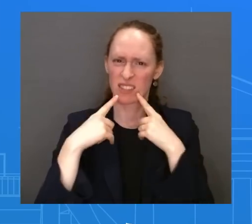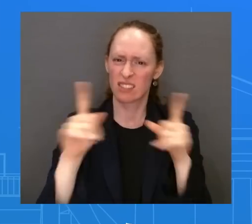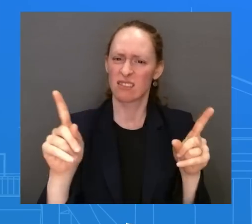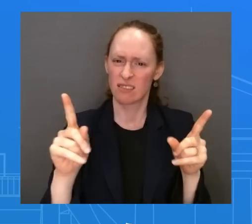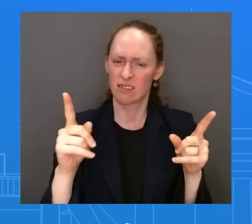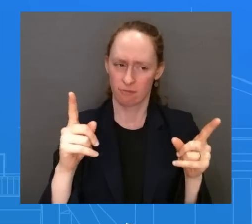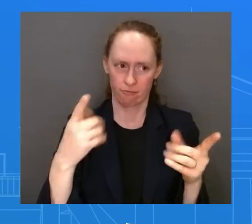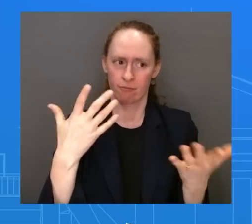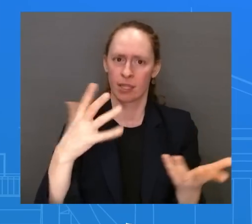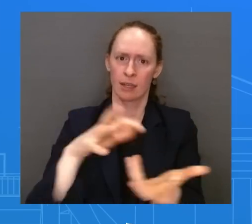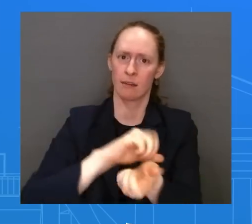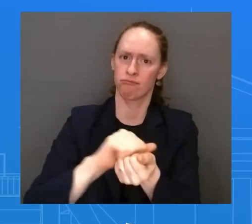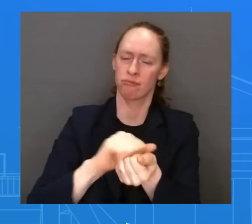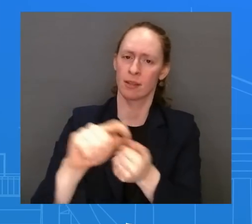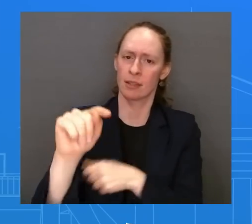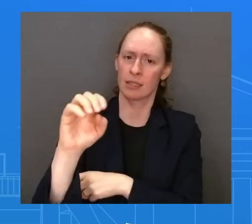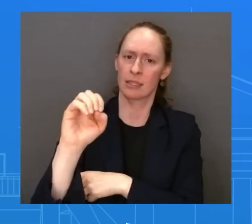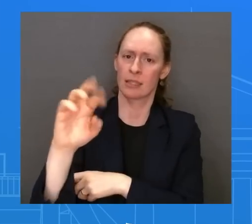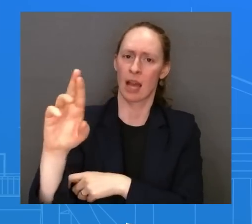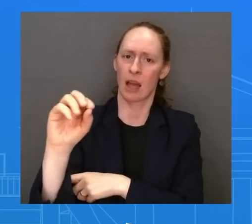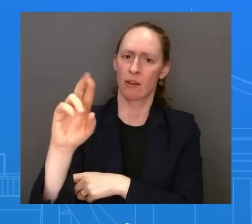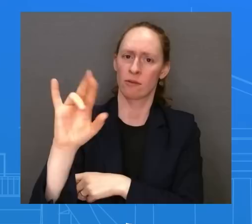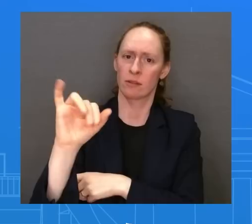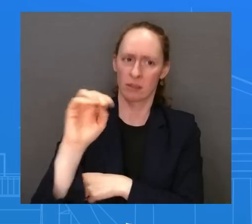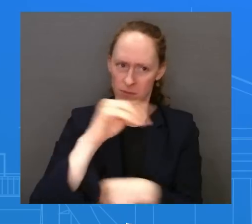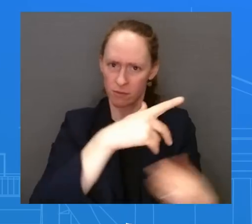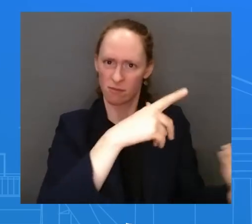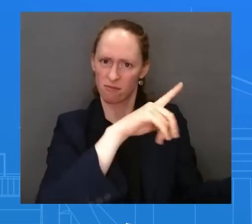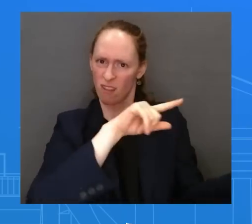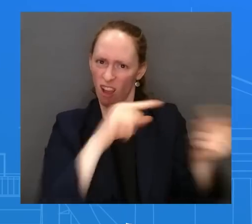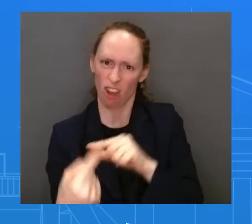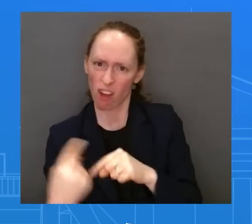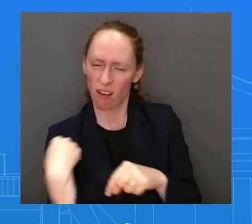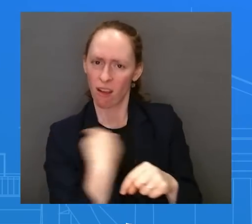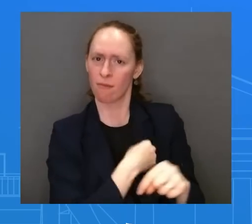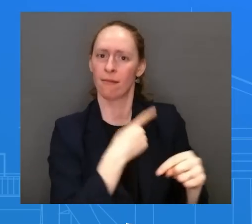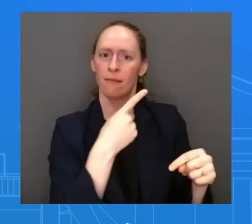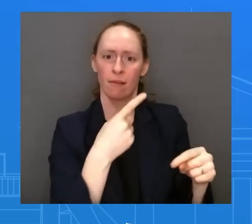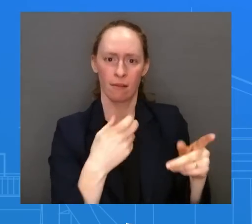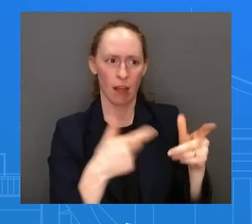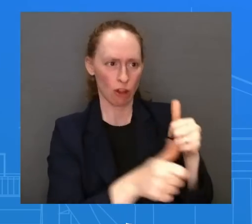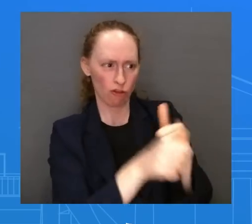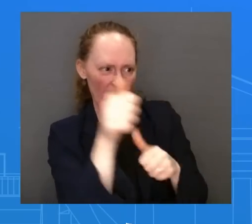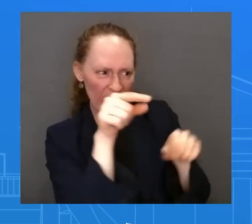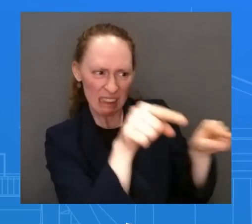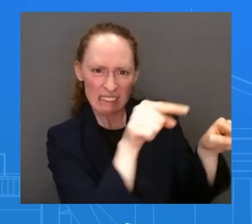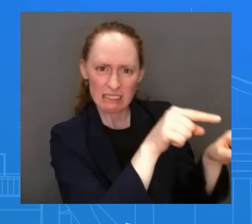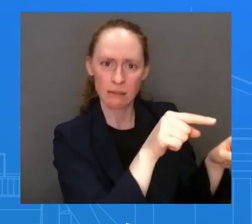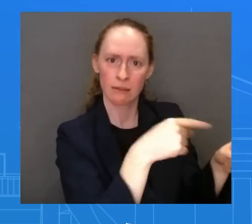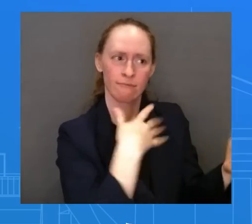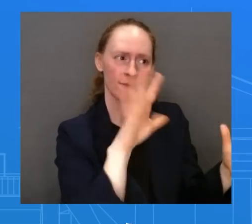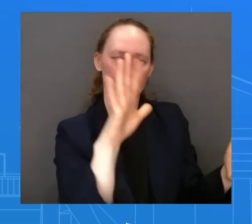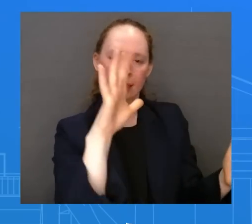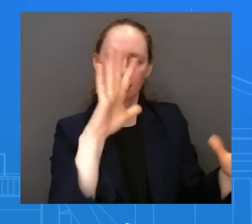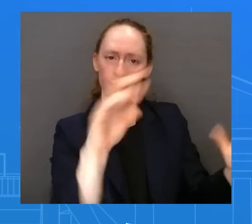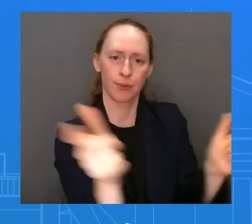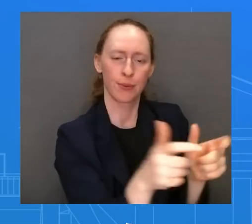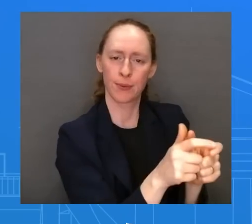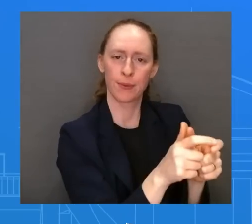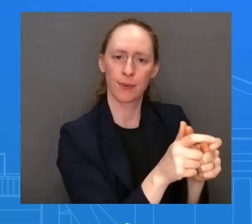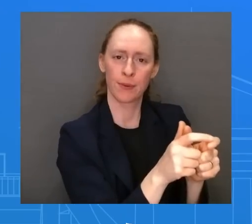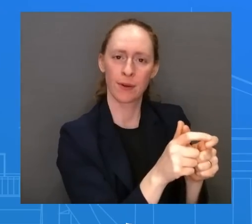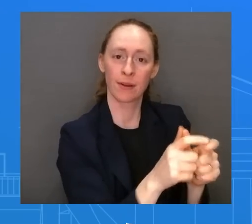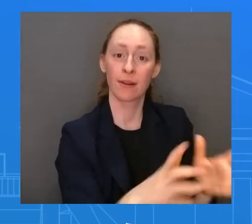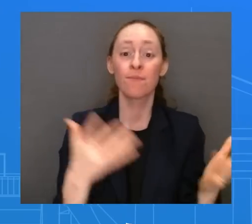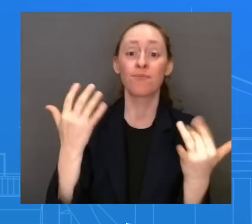degrade the terrorist threat to the United States from Afghanistan and now with that war over we can more squarely address the most